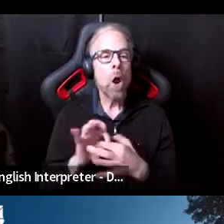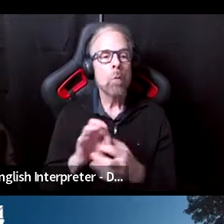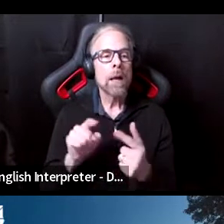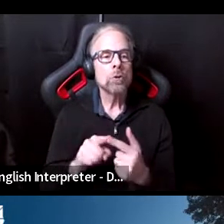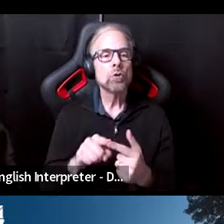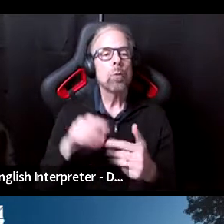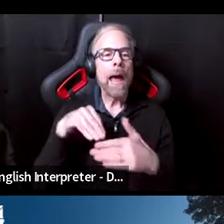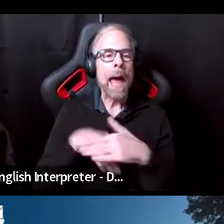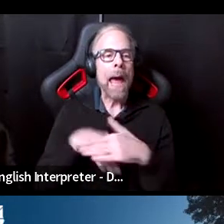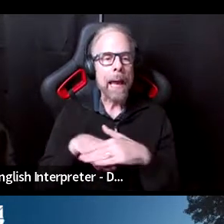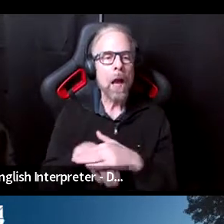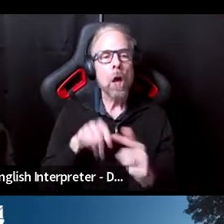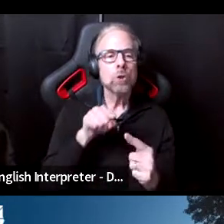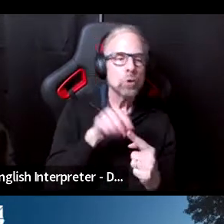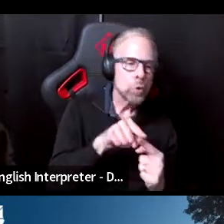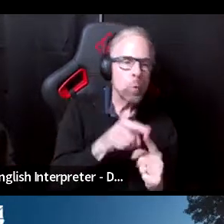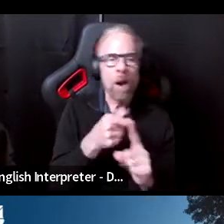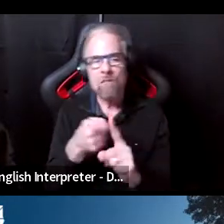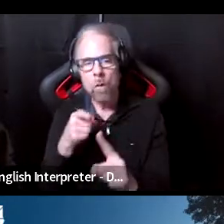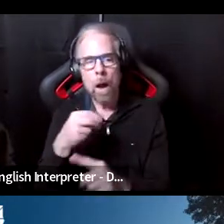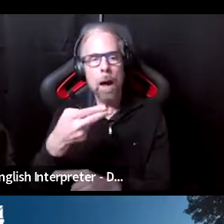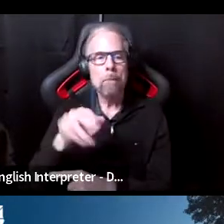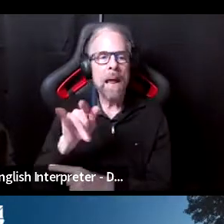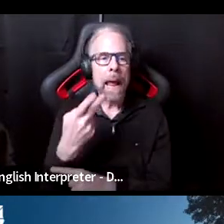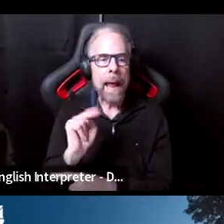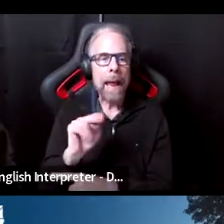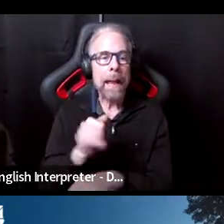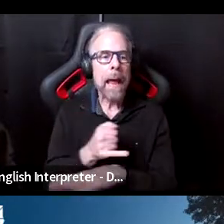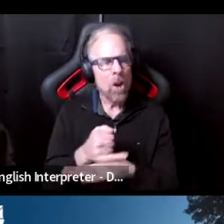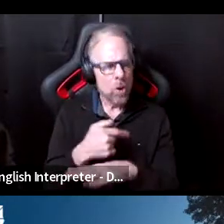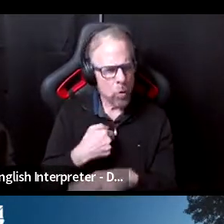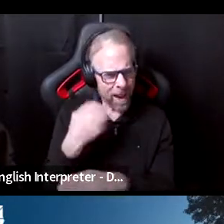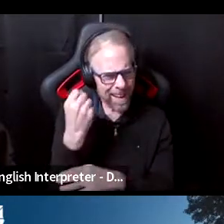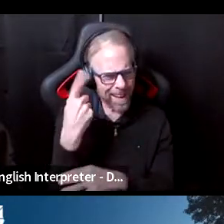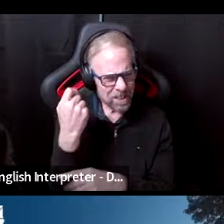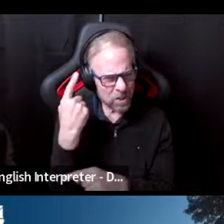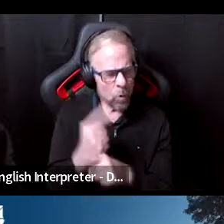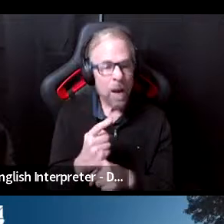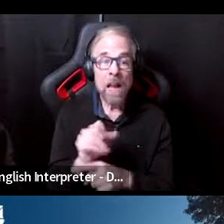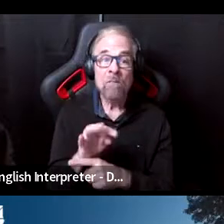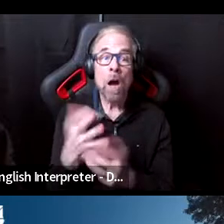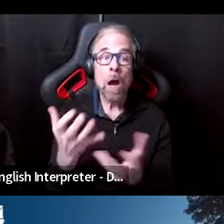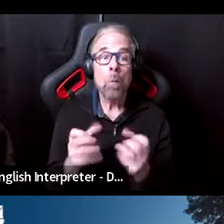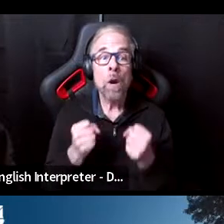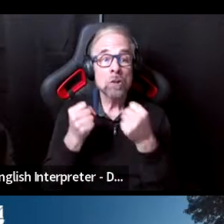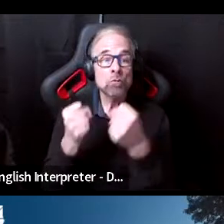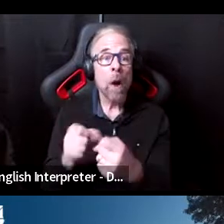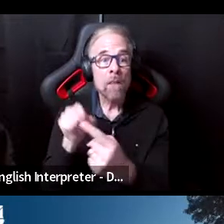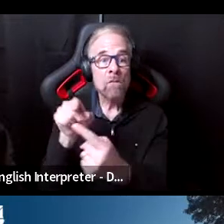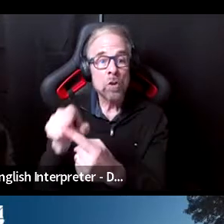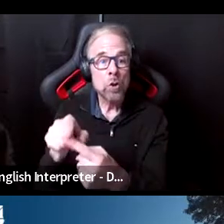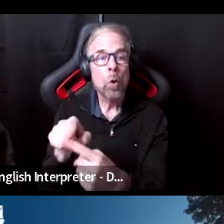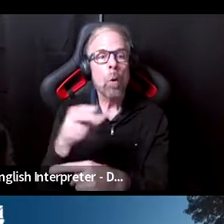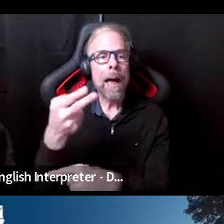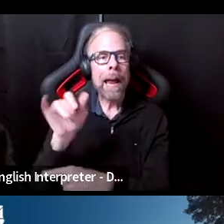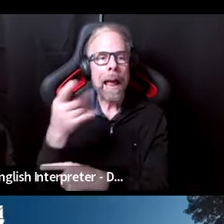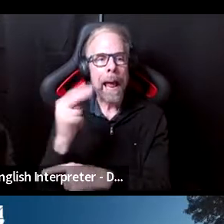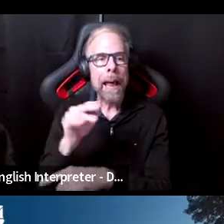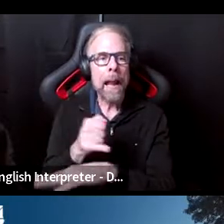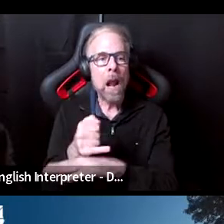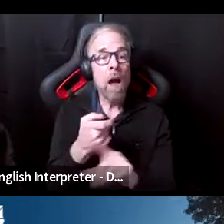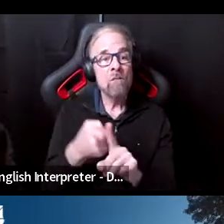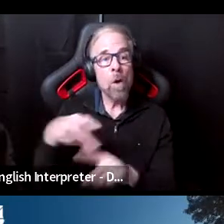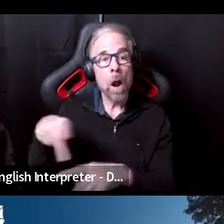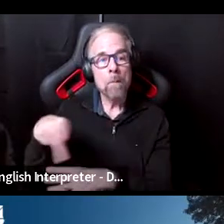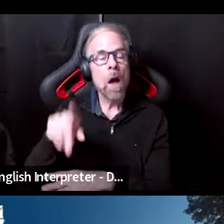access to and from Hayden Island. Do I understand correctly that if I want to drive to Hayden Island from Portland, I must take